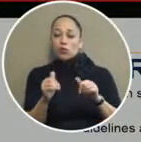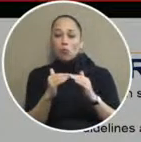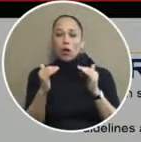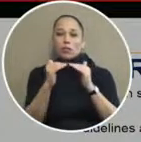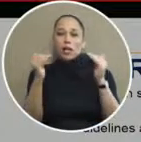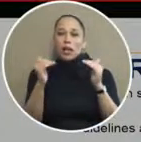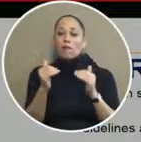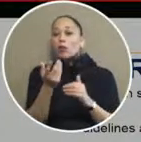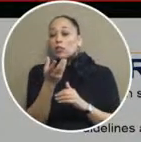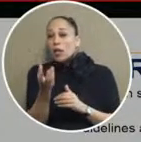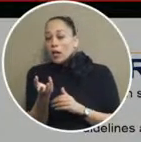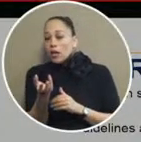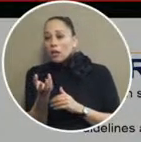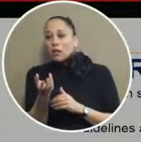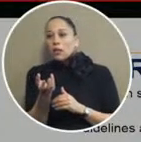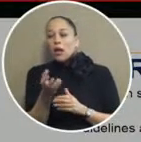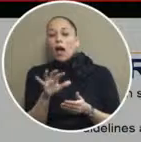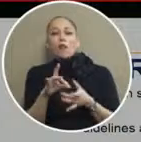levels,